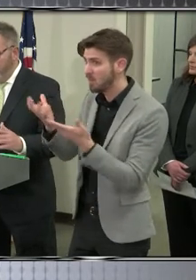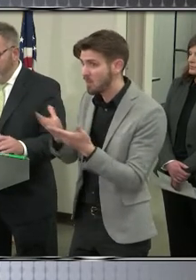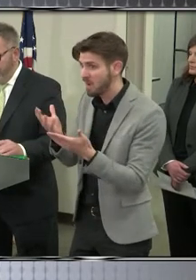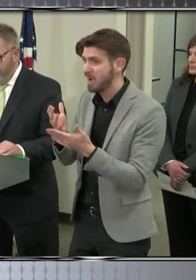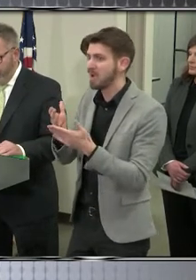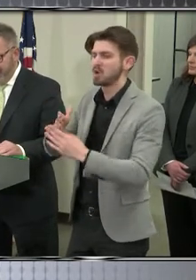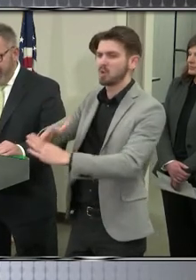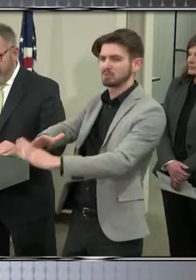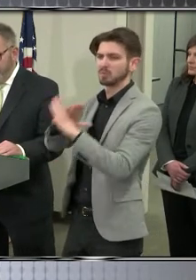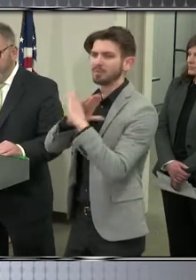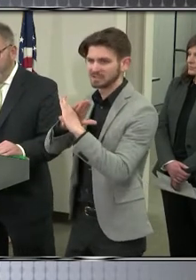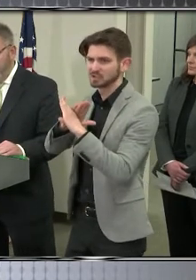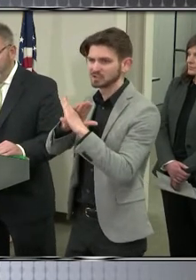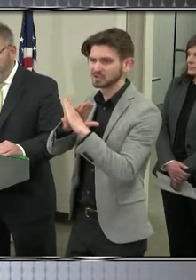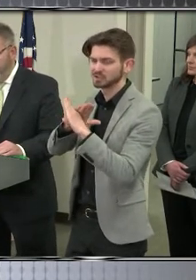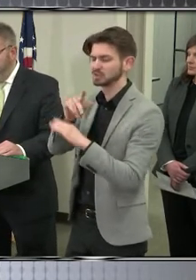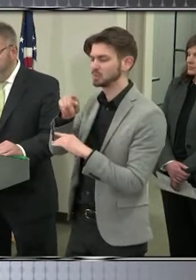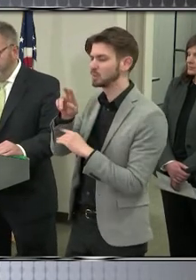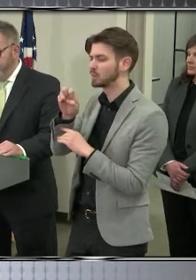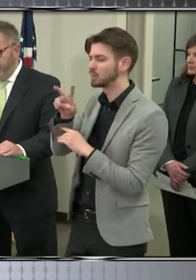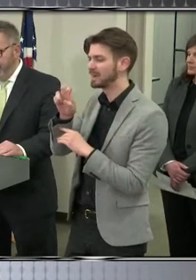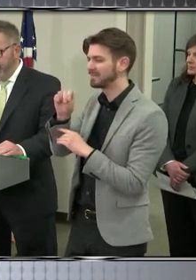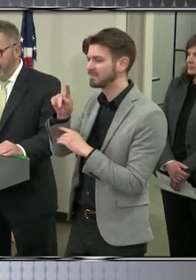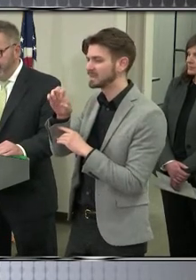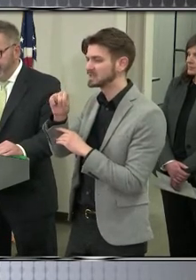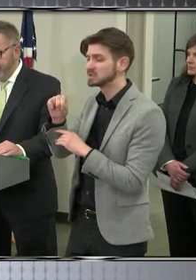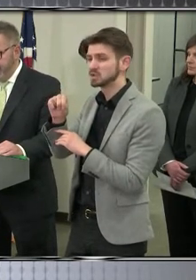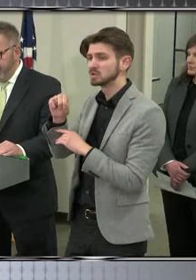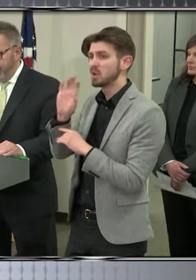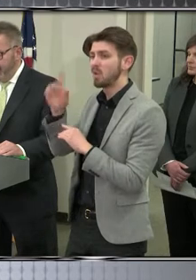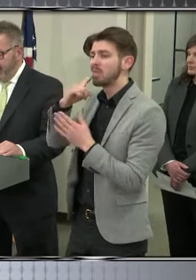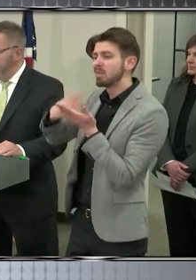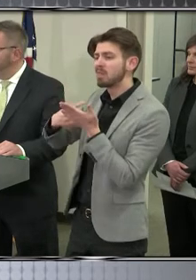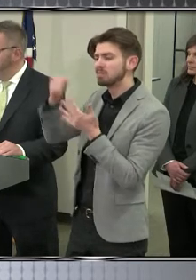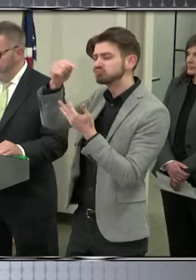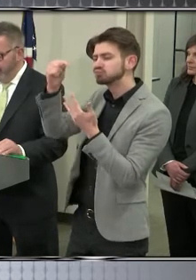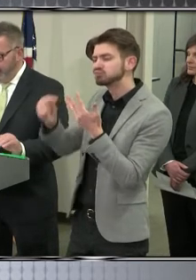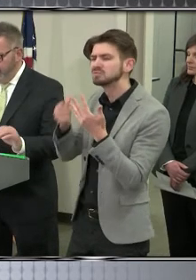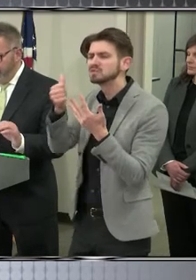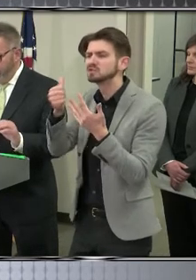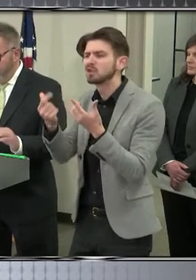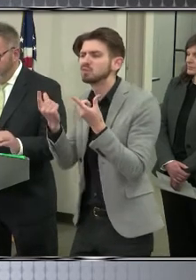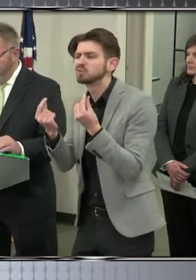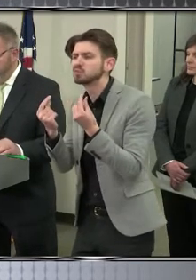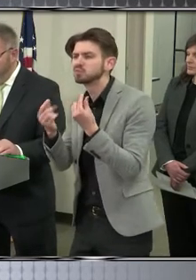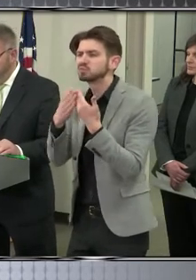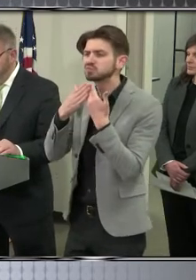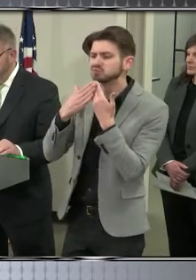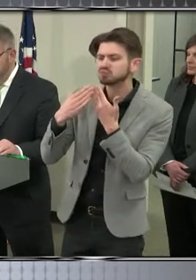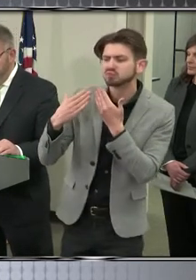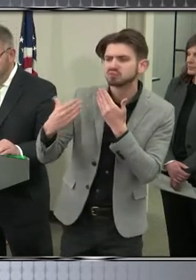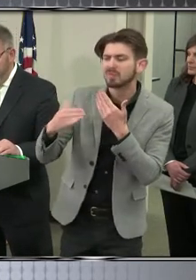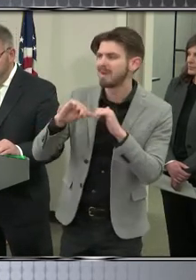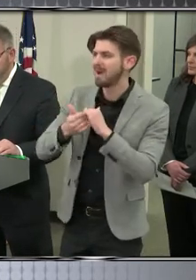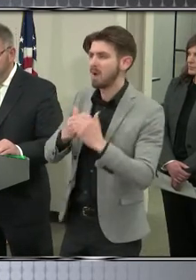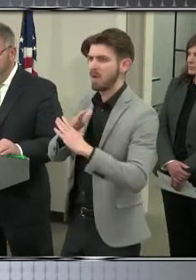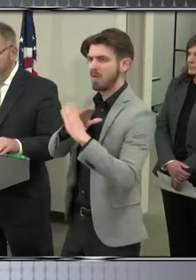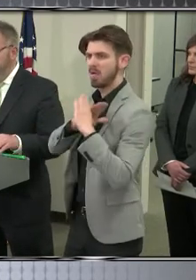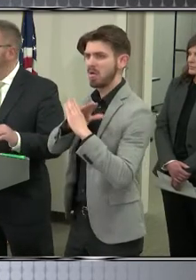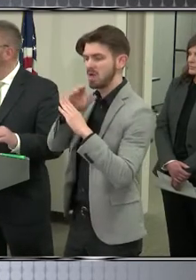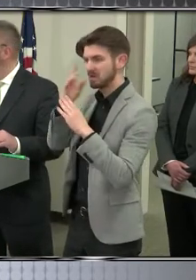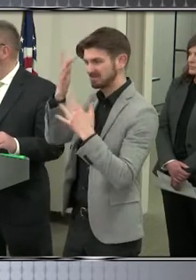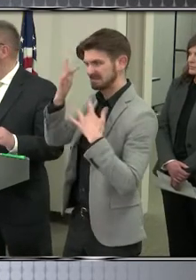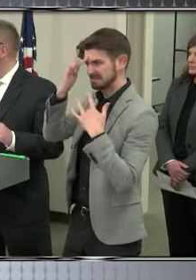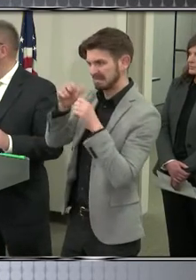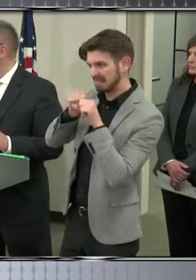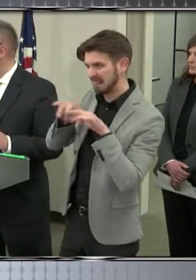are going to walk you through exactly what you can do to prevent the spread of COVID-19 and to promote credible sources of information